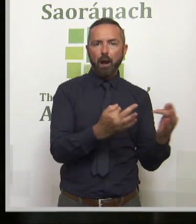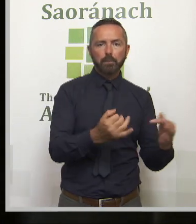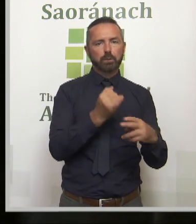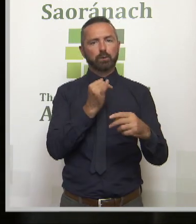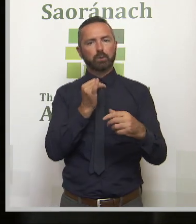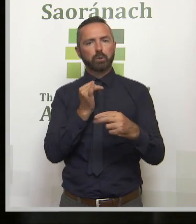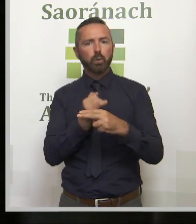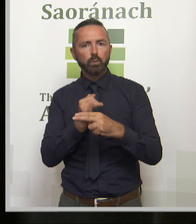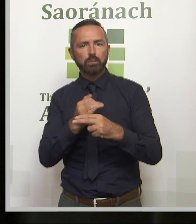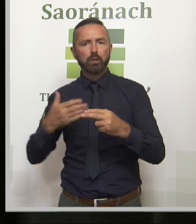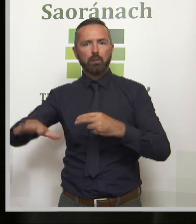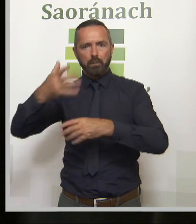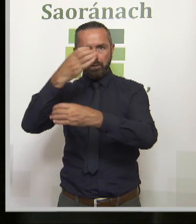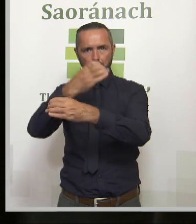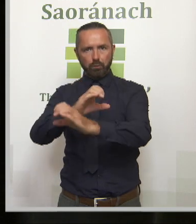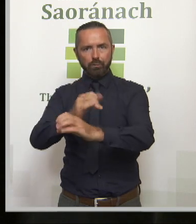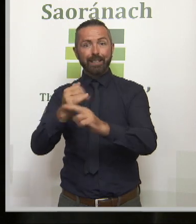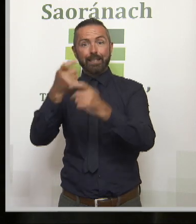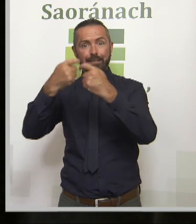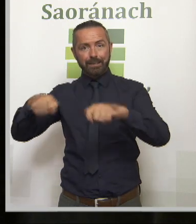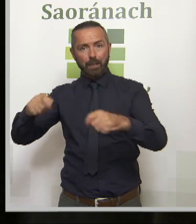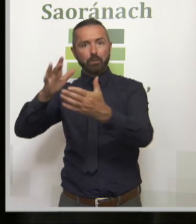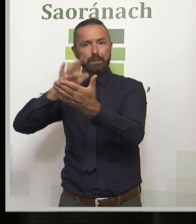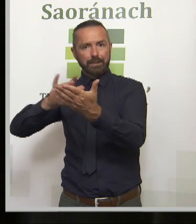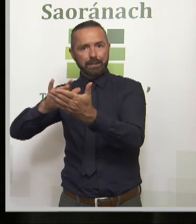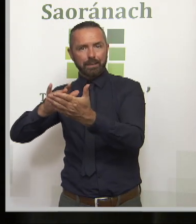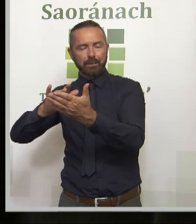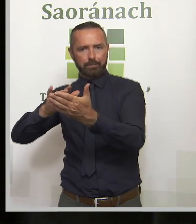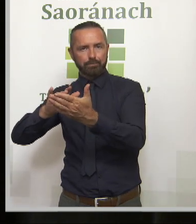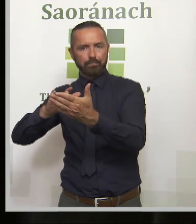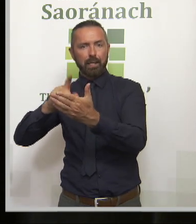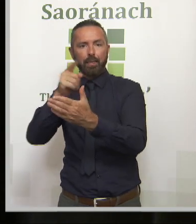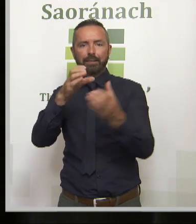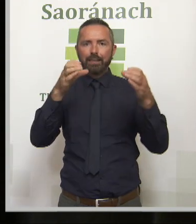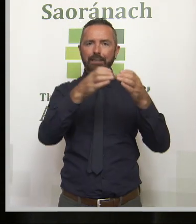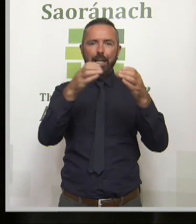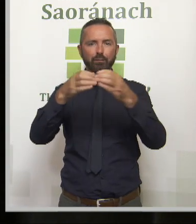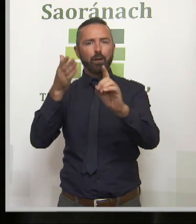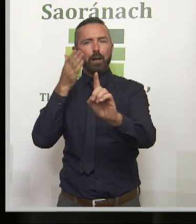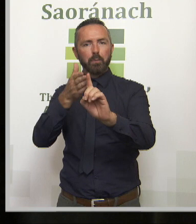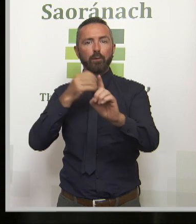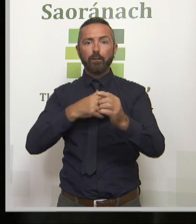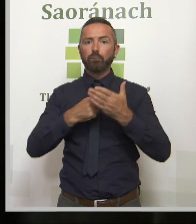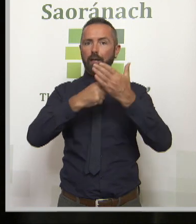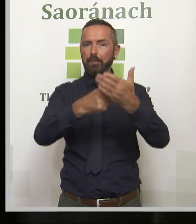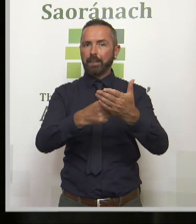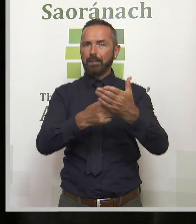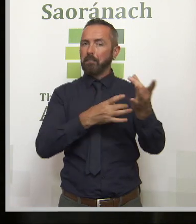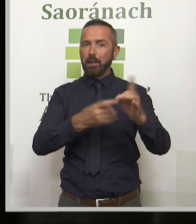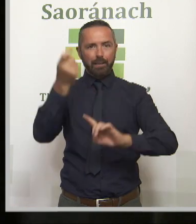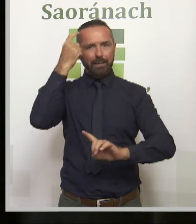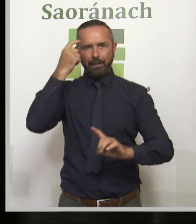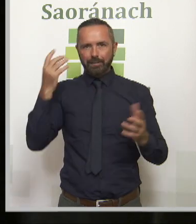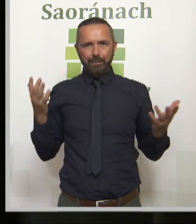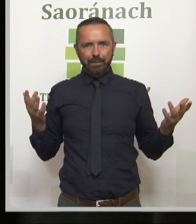schools, around the country, in the cities. So this idea of taking a sectoral approach to recommendations makes sense